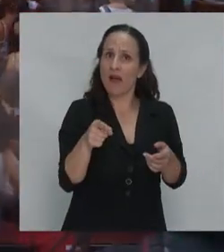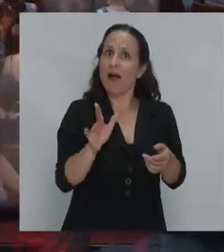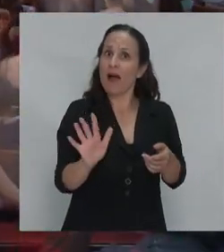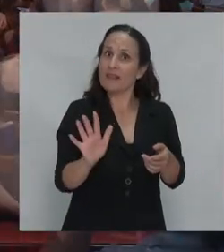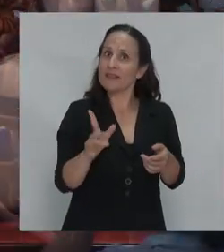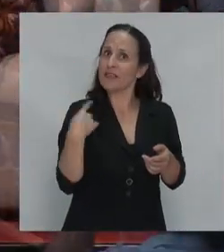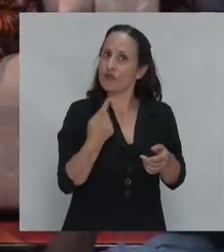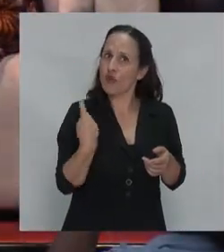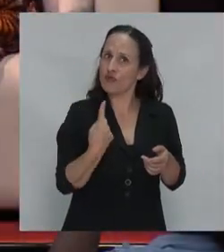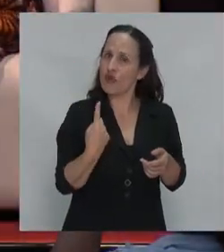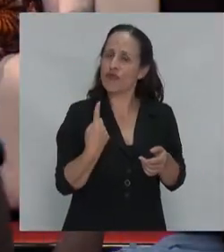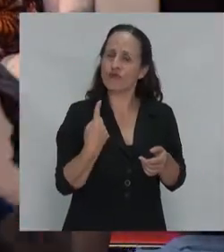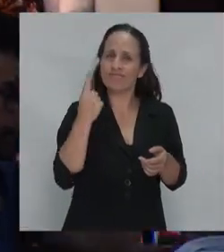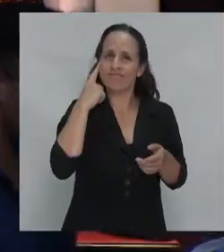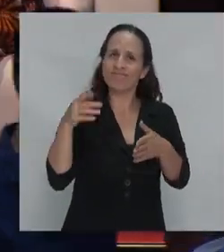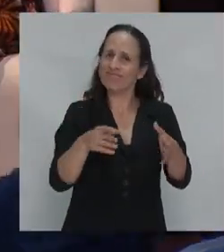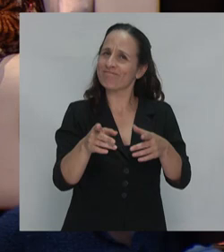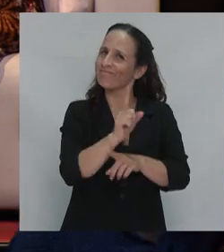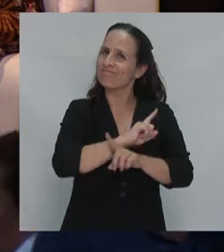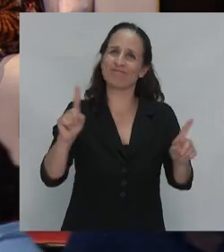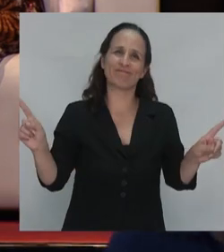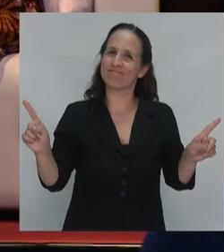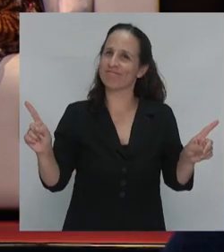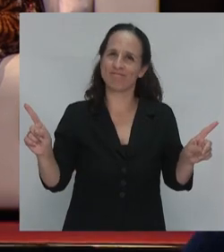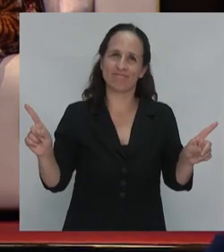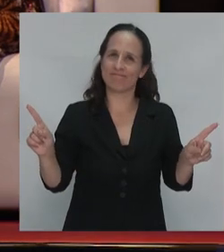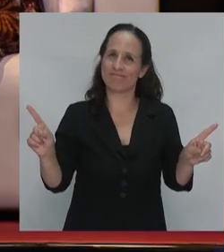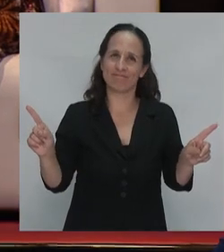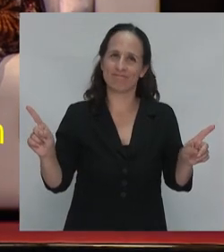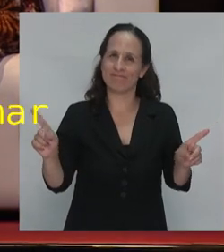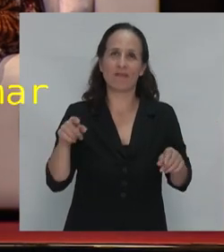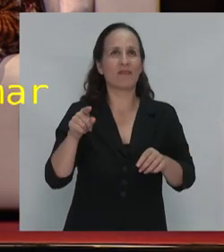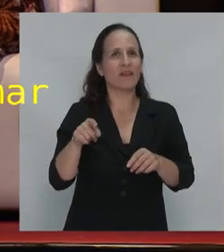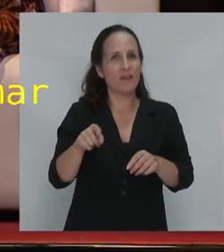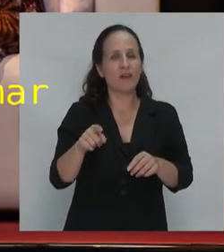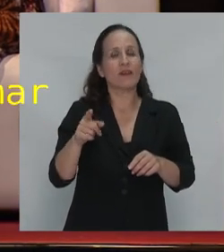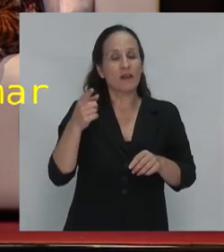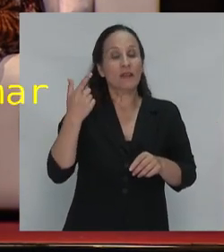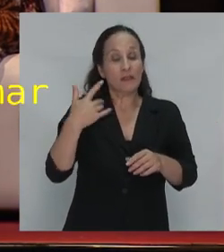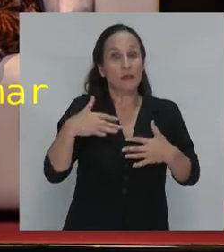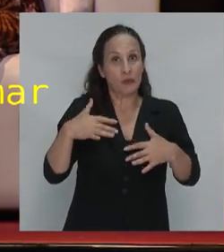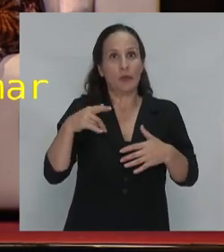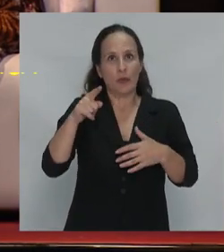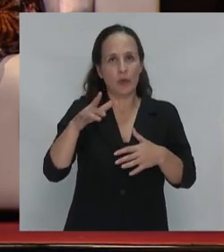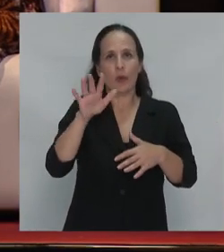Here in this region, this is the most, sadly, most unequal region in the whole world.